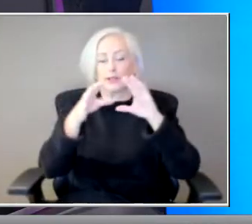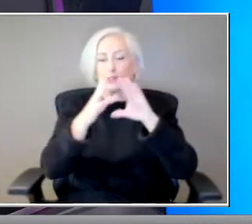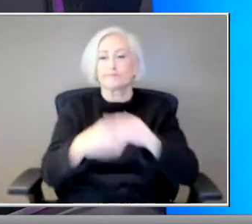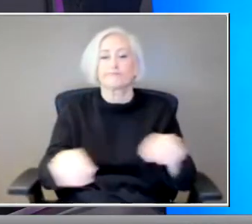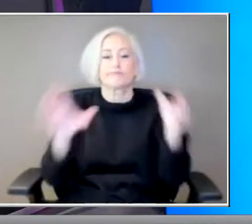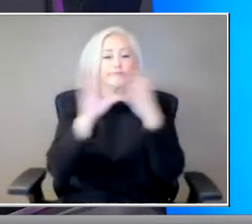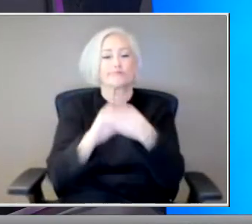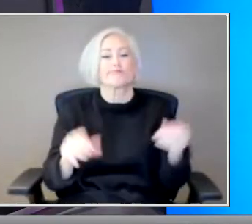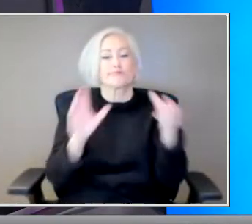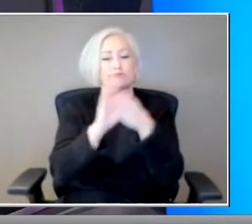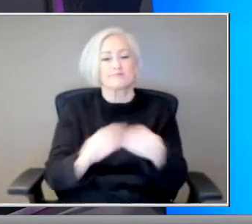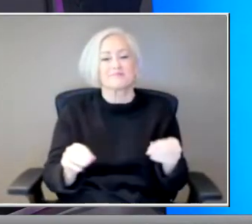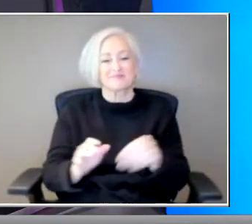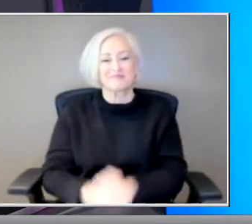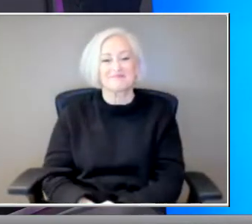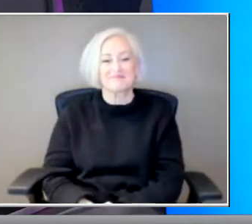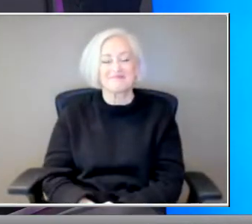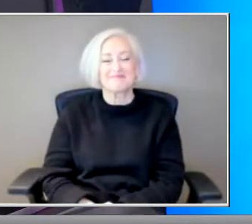picture again?